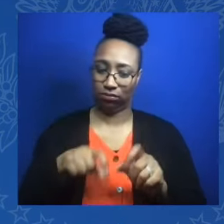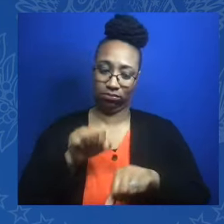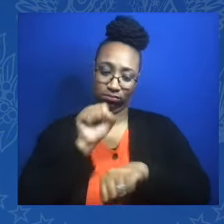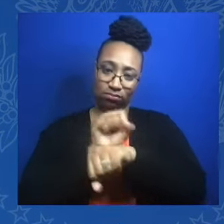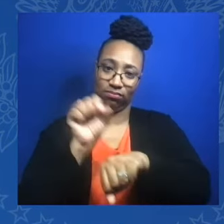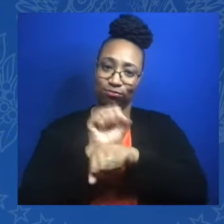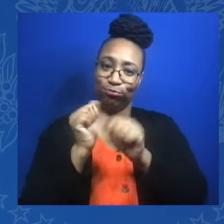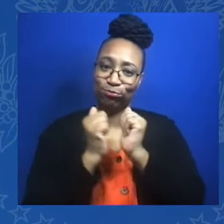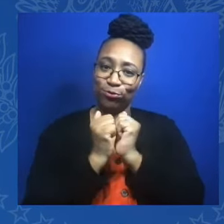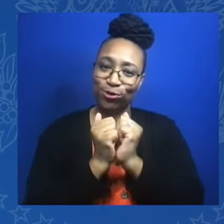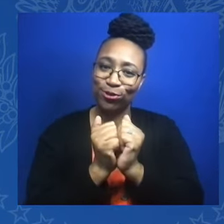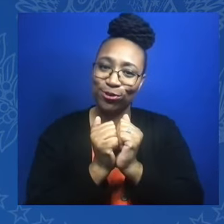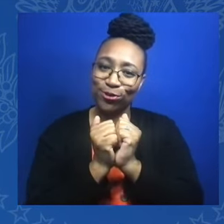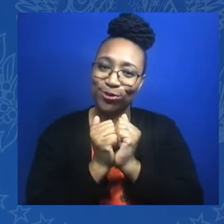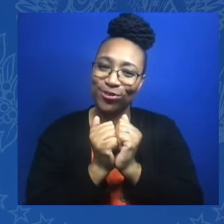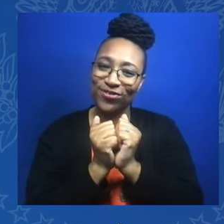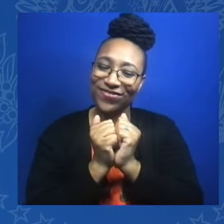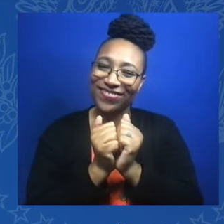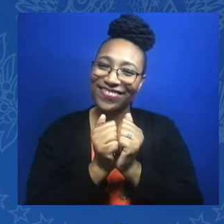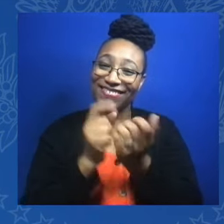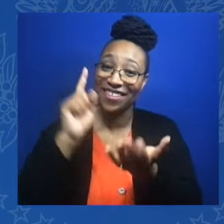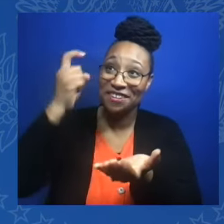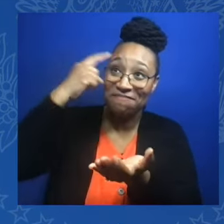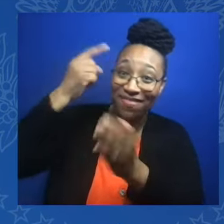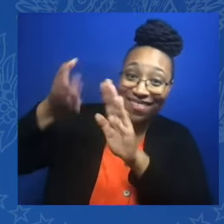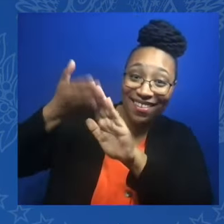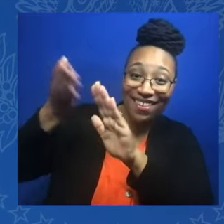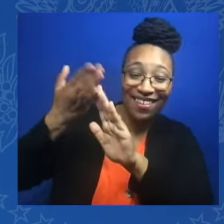vibrancy. You know, it's what seems